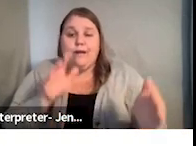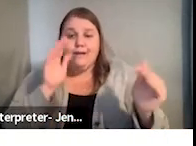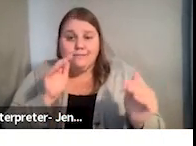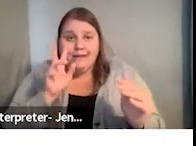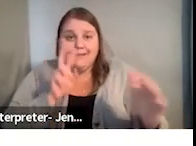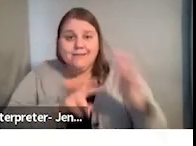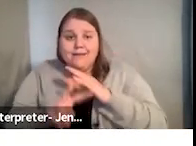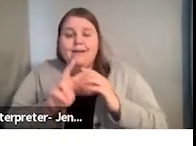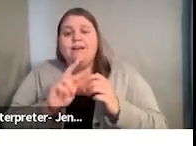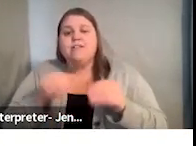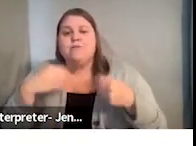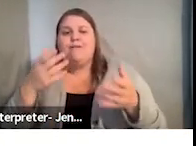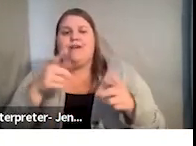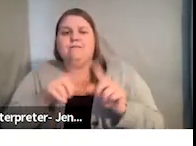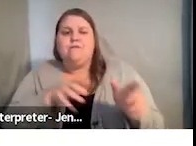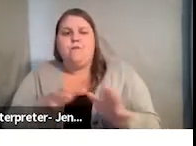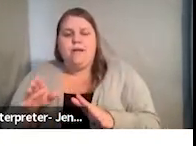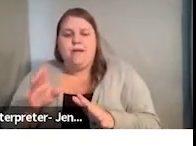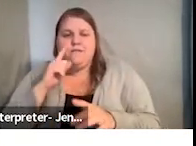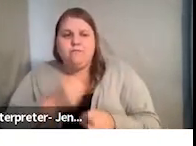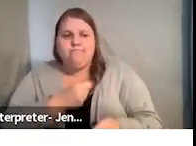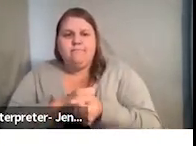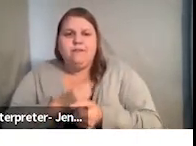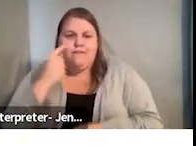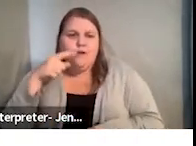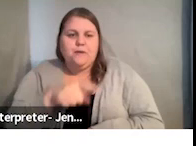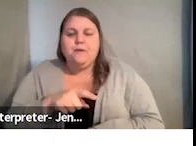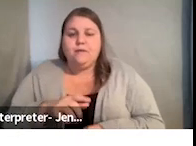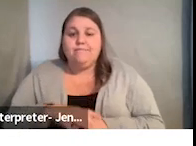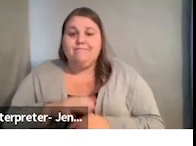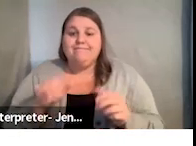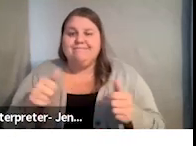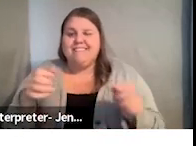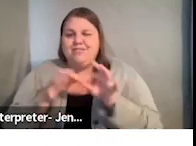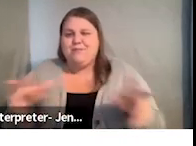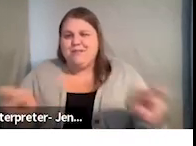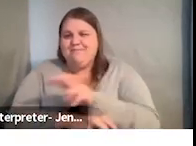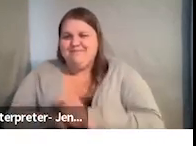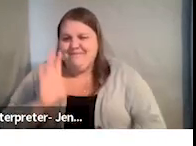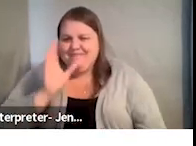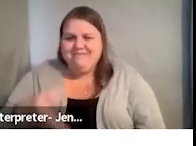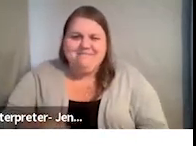we to provide ways in which we can provide support and assistance.